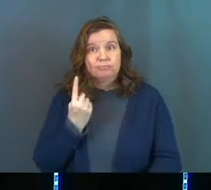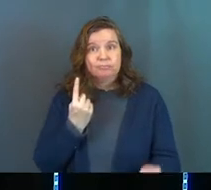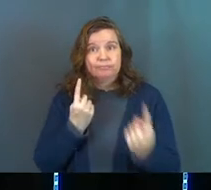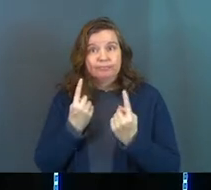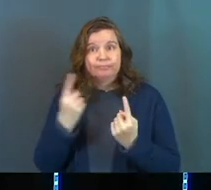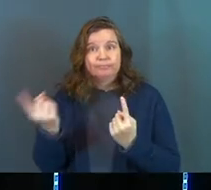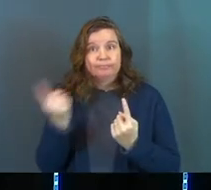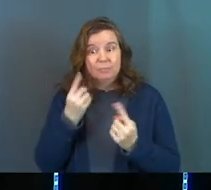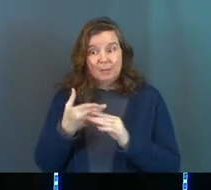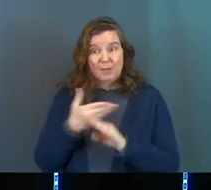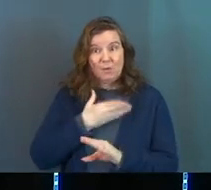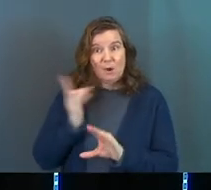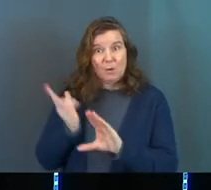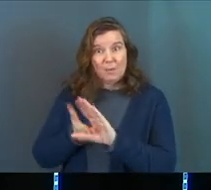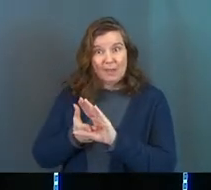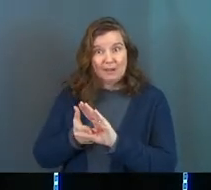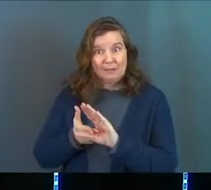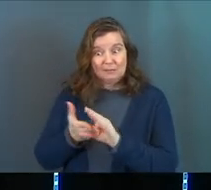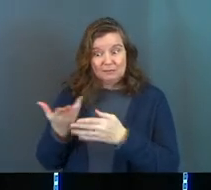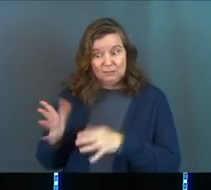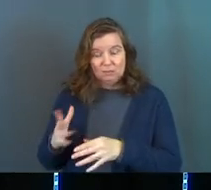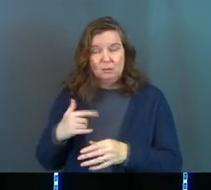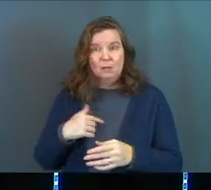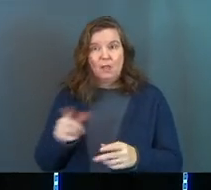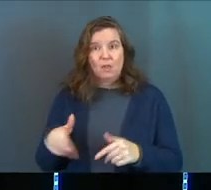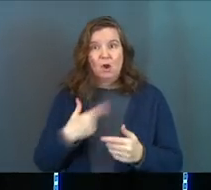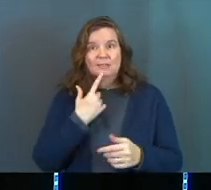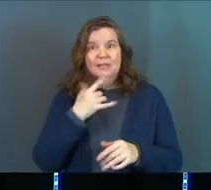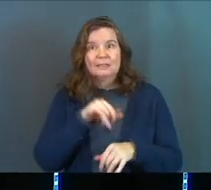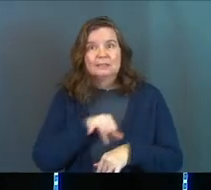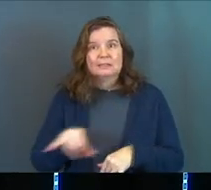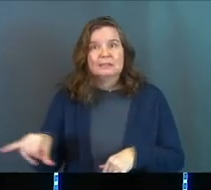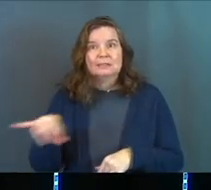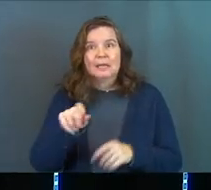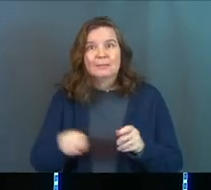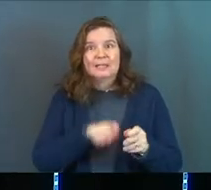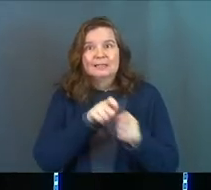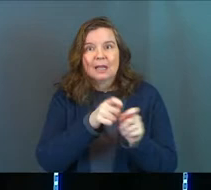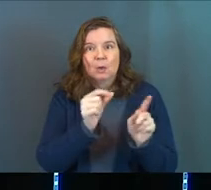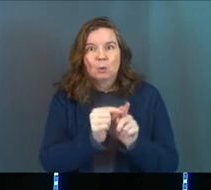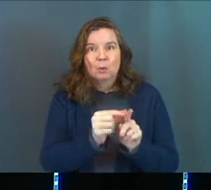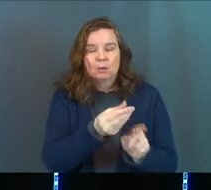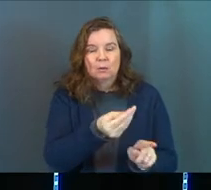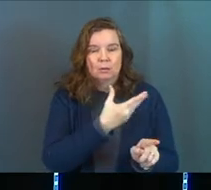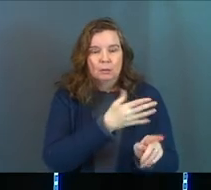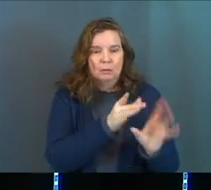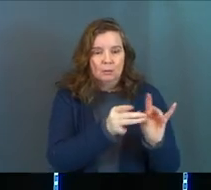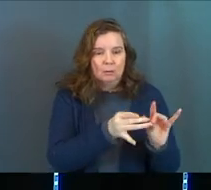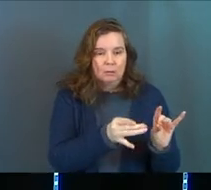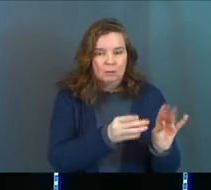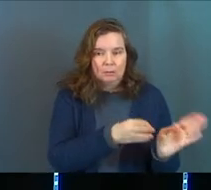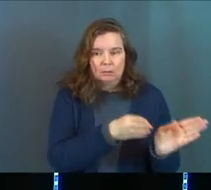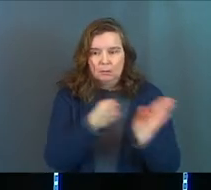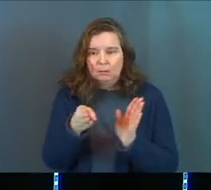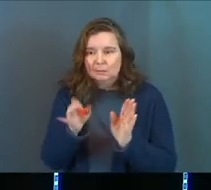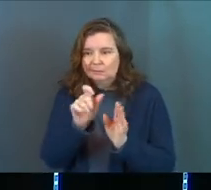that approached me before I went to bed that night, and they all said the same exact words to me.